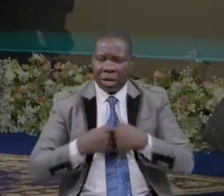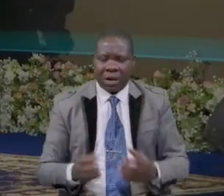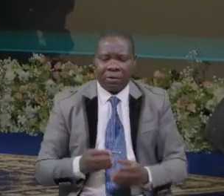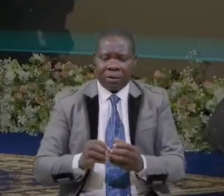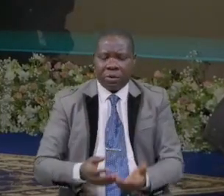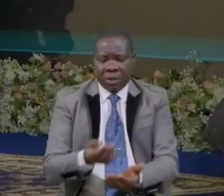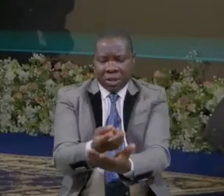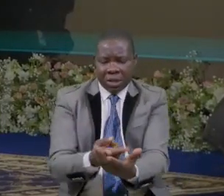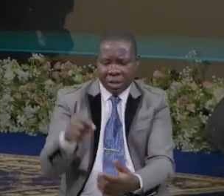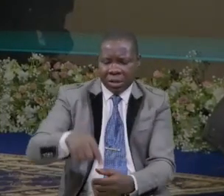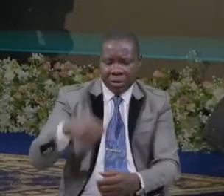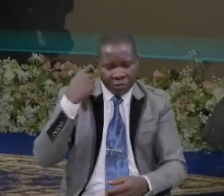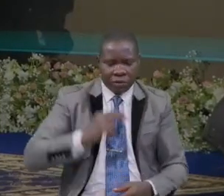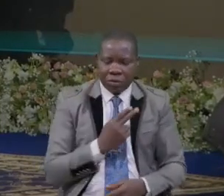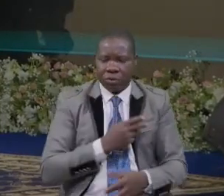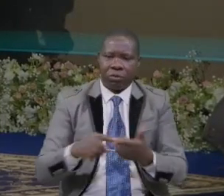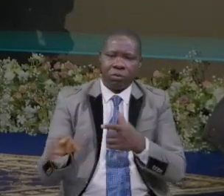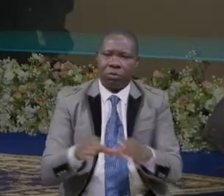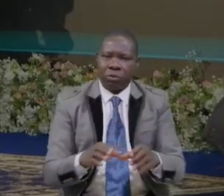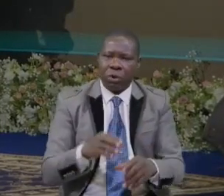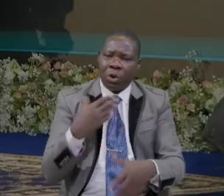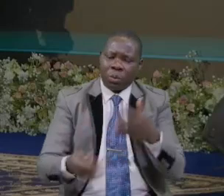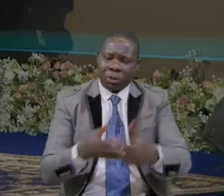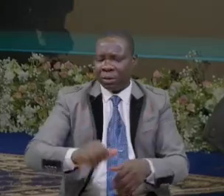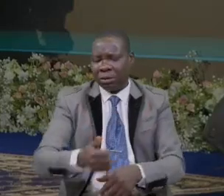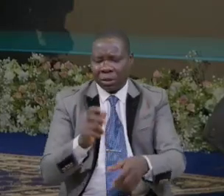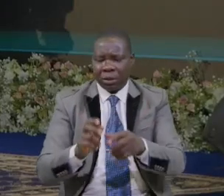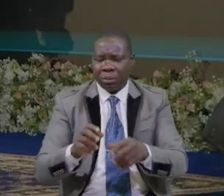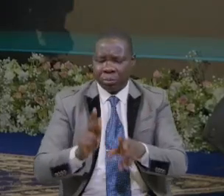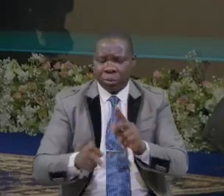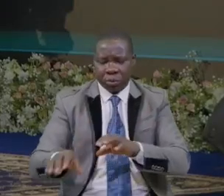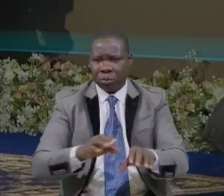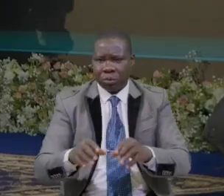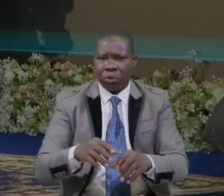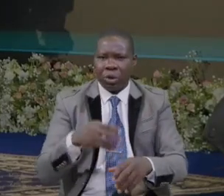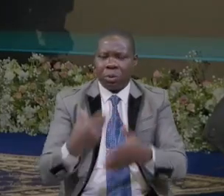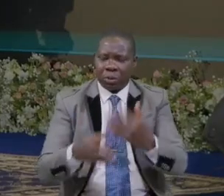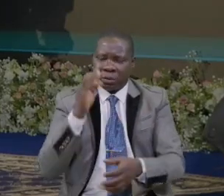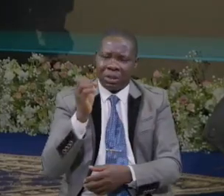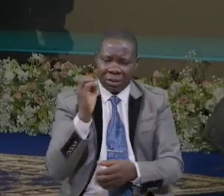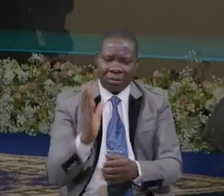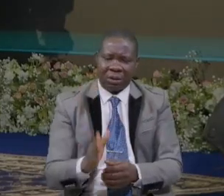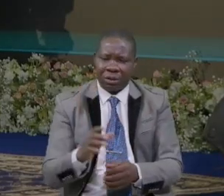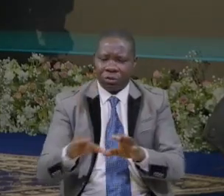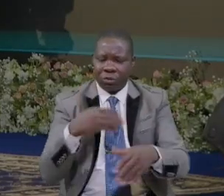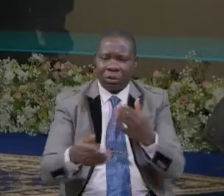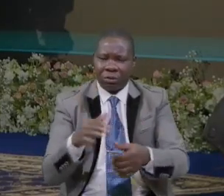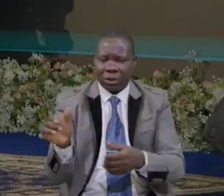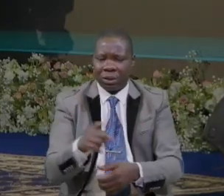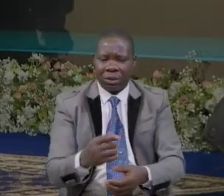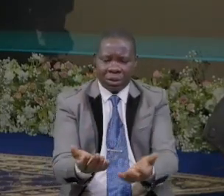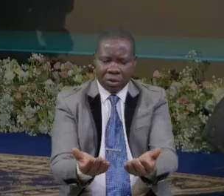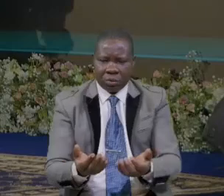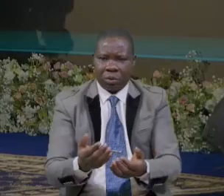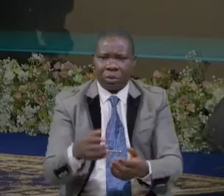what other people are doing. Tele-evangelists are doing whatever they want, and you know, other people from abroad and